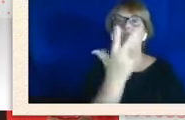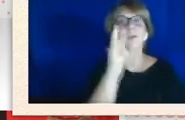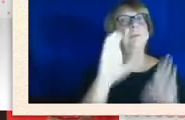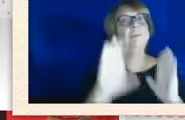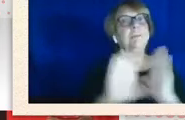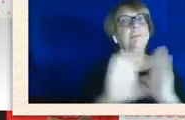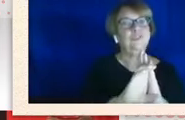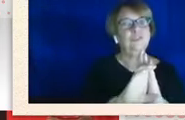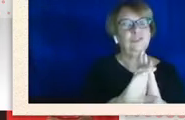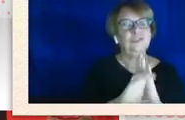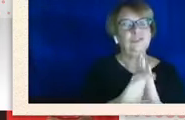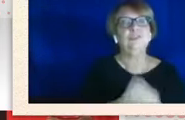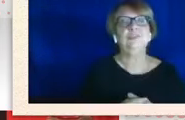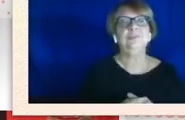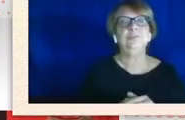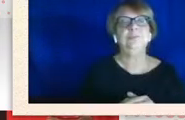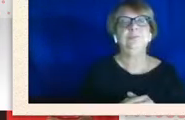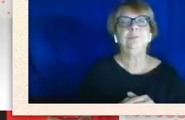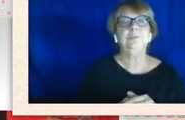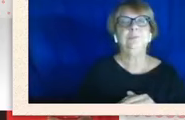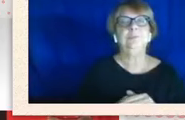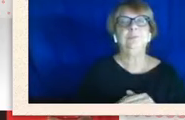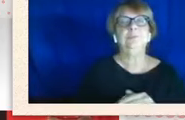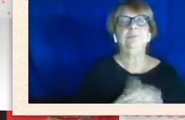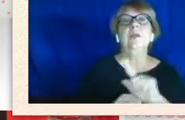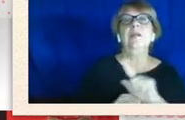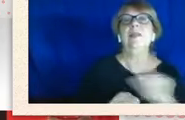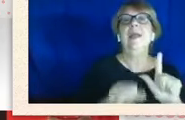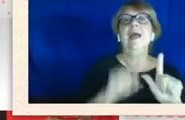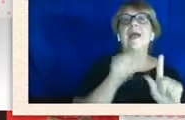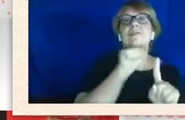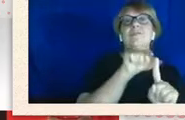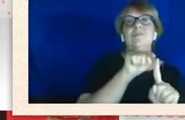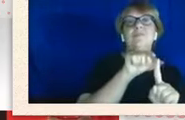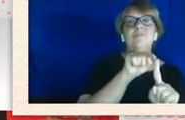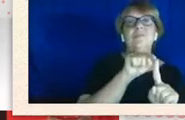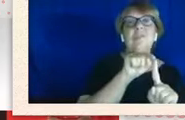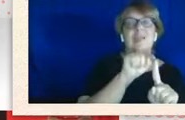On the far left is a picture of myself,